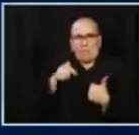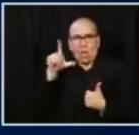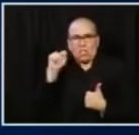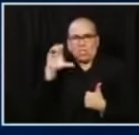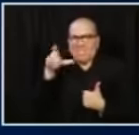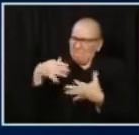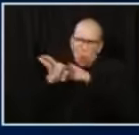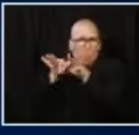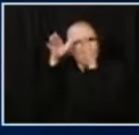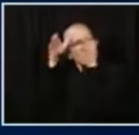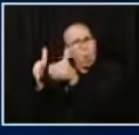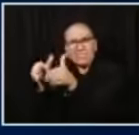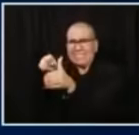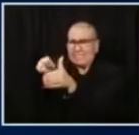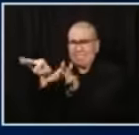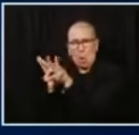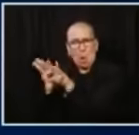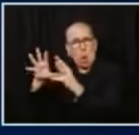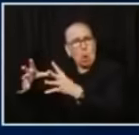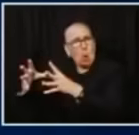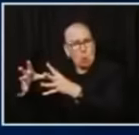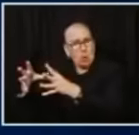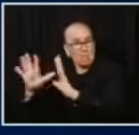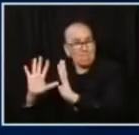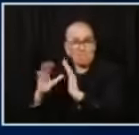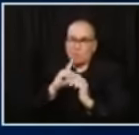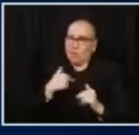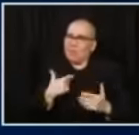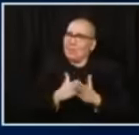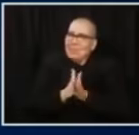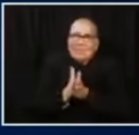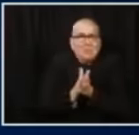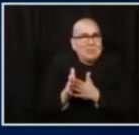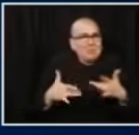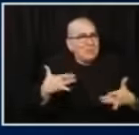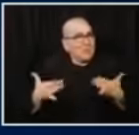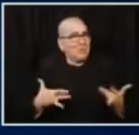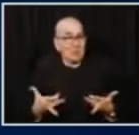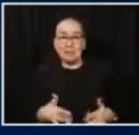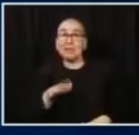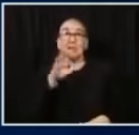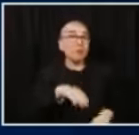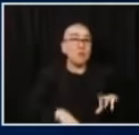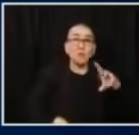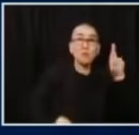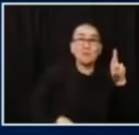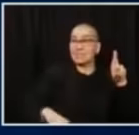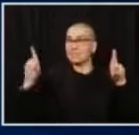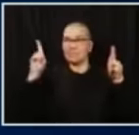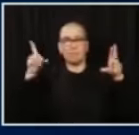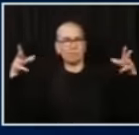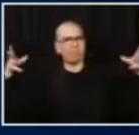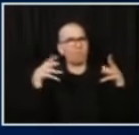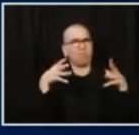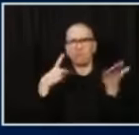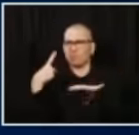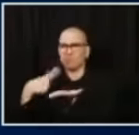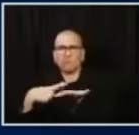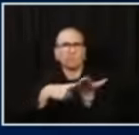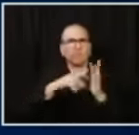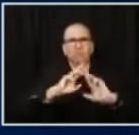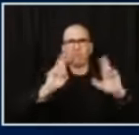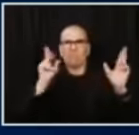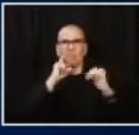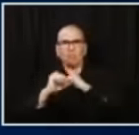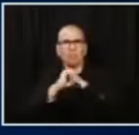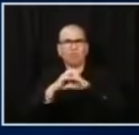in this plan. You're going to see it be bipartisanly. You're going to see the data be out in front of you. More vaccine is coming. Production will ramp up. Soon there will